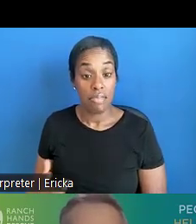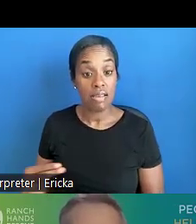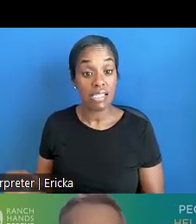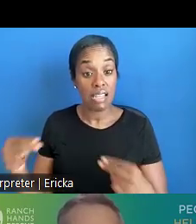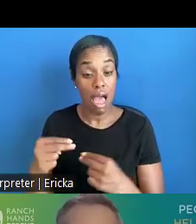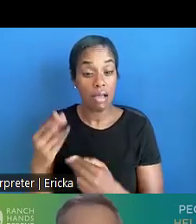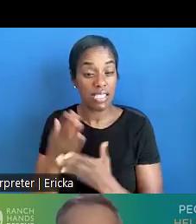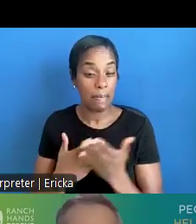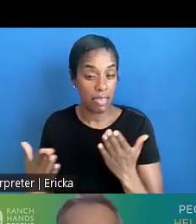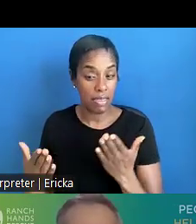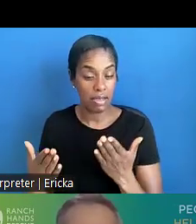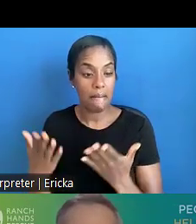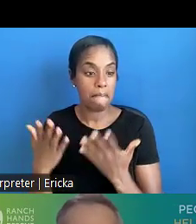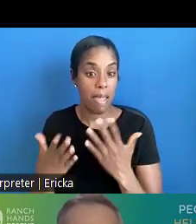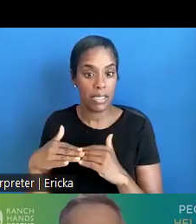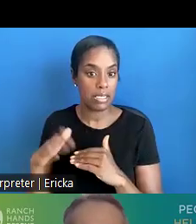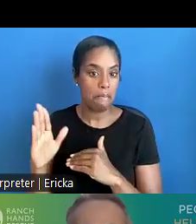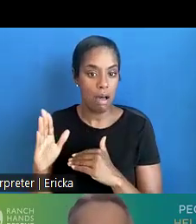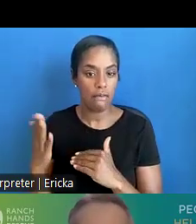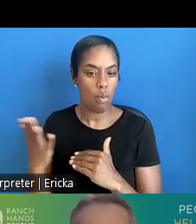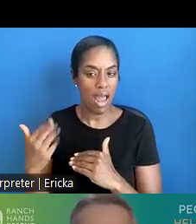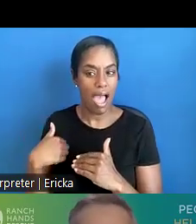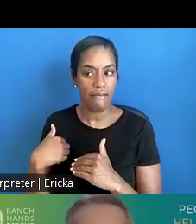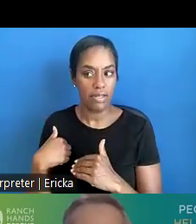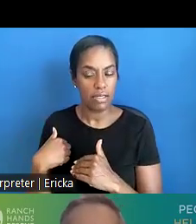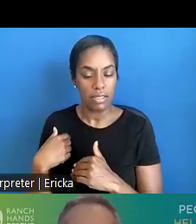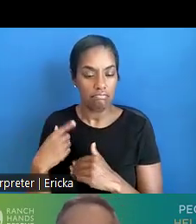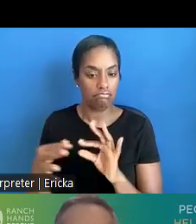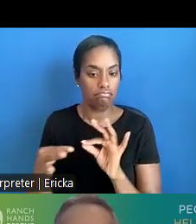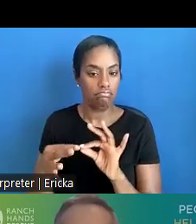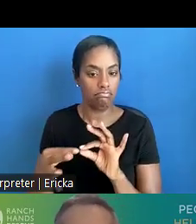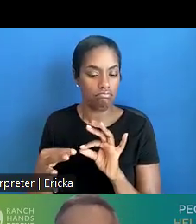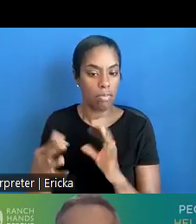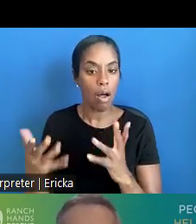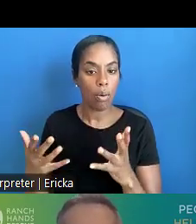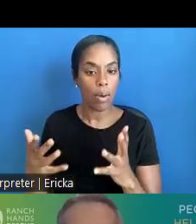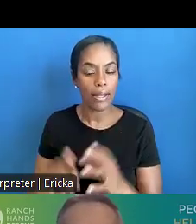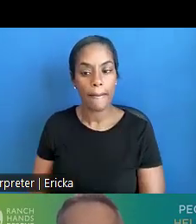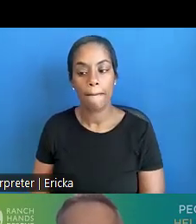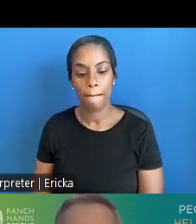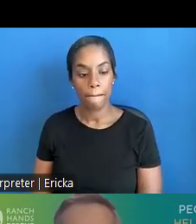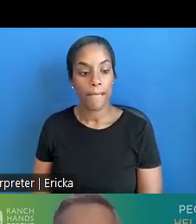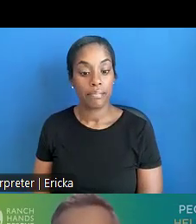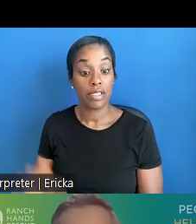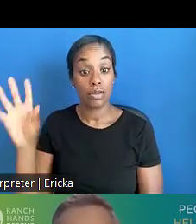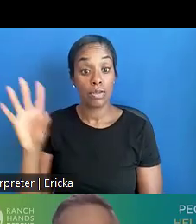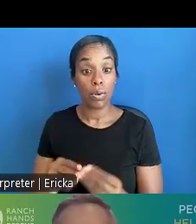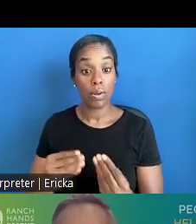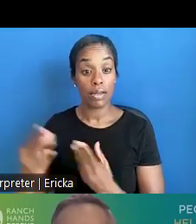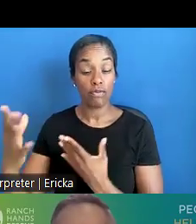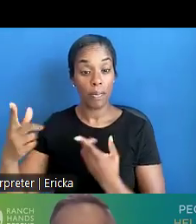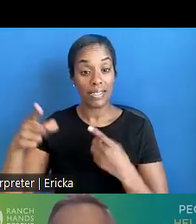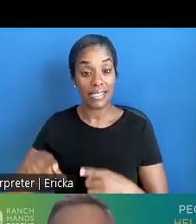is maybe above and beyond what I've previously discussed is total informed consent